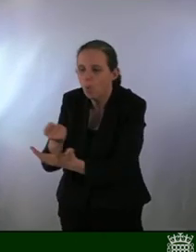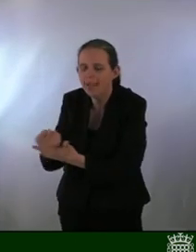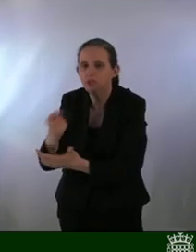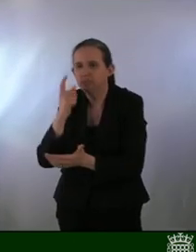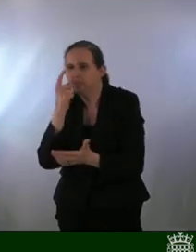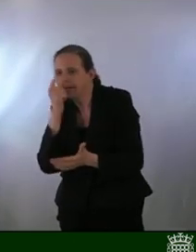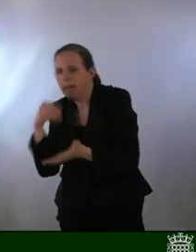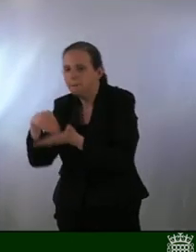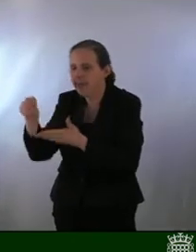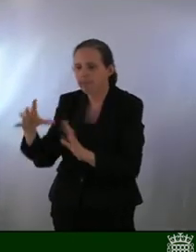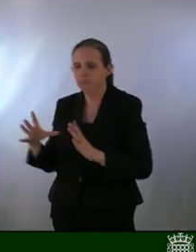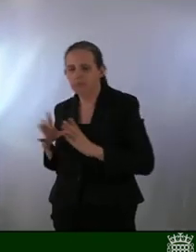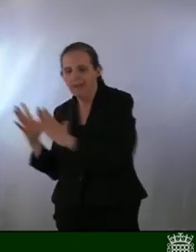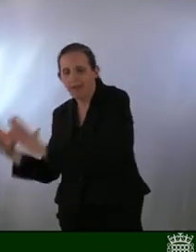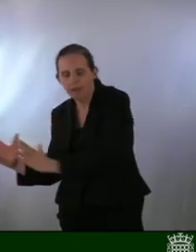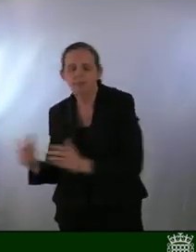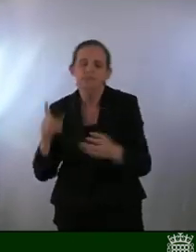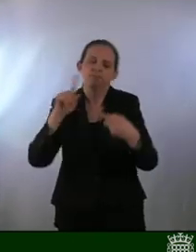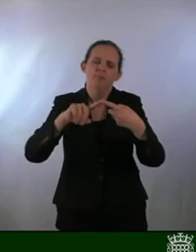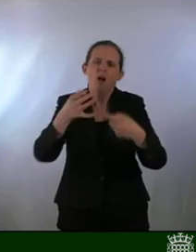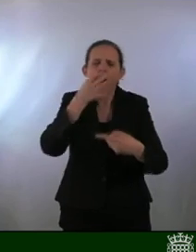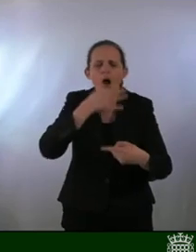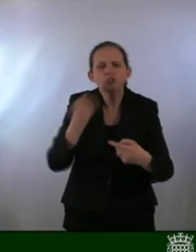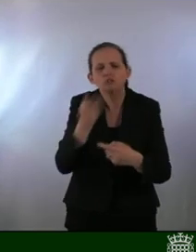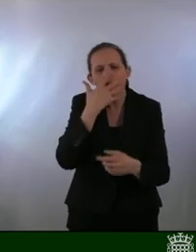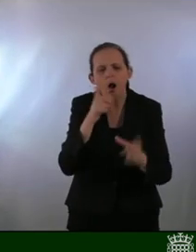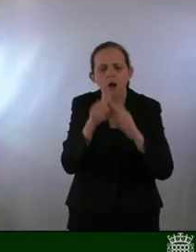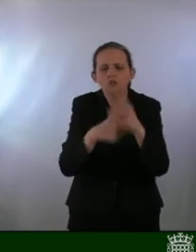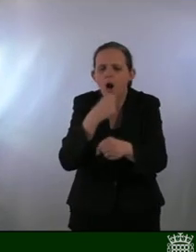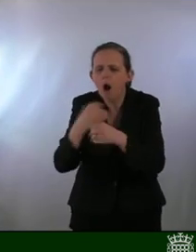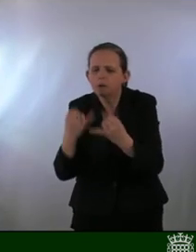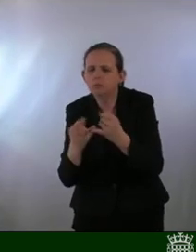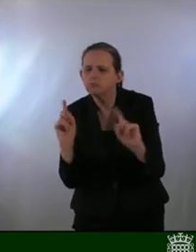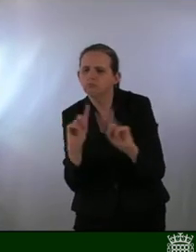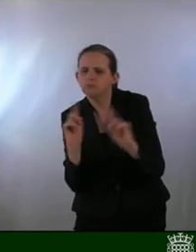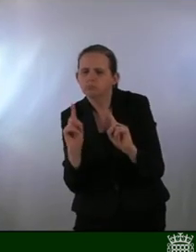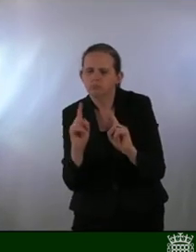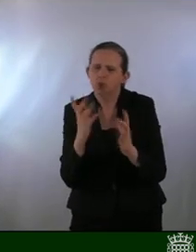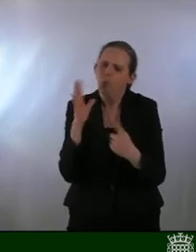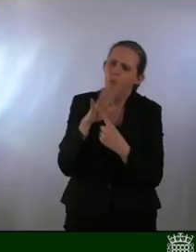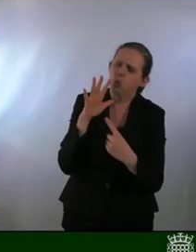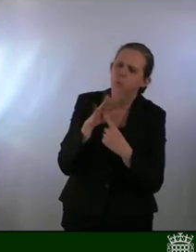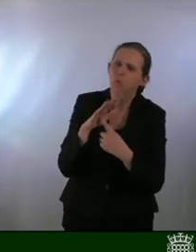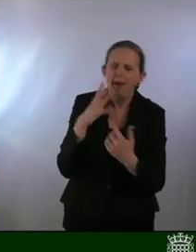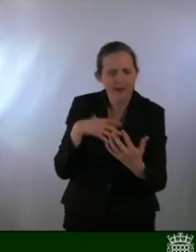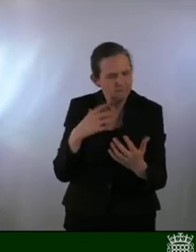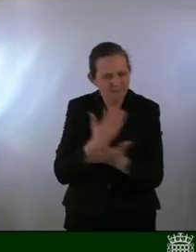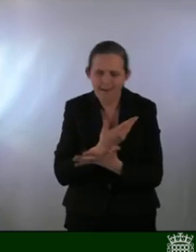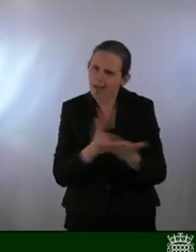availability of drugs is, of course, critical. We have a very, very comprehensive drug supply